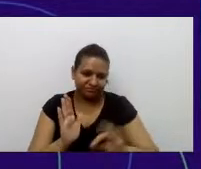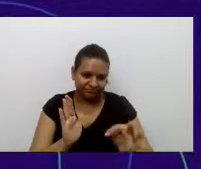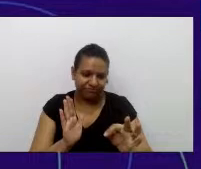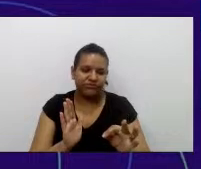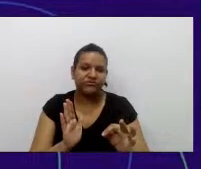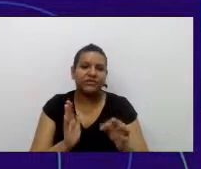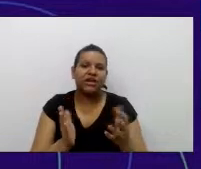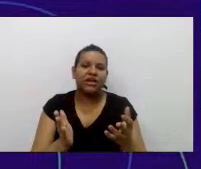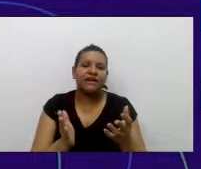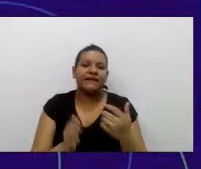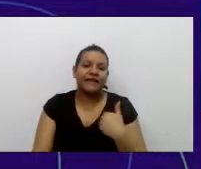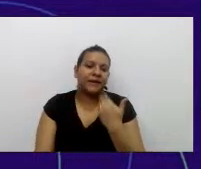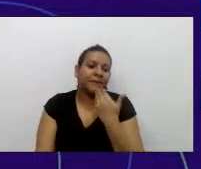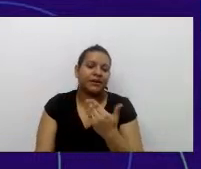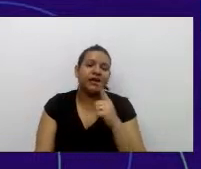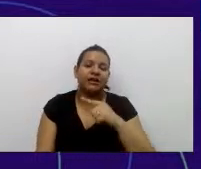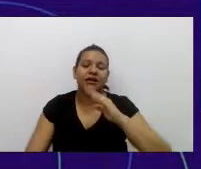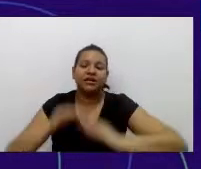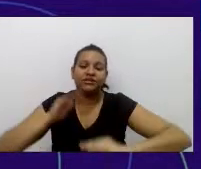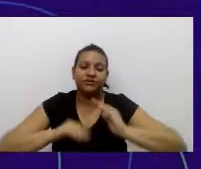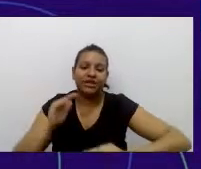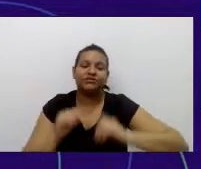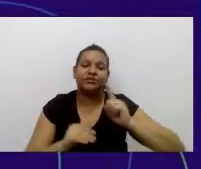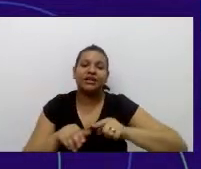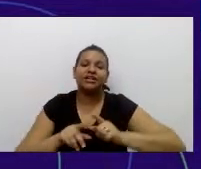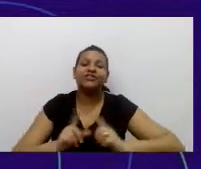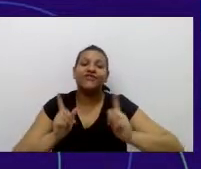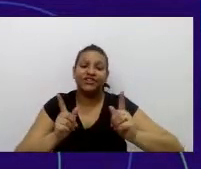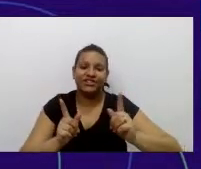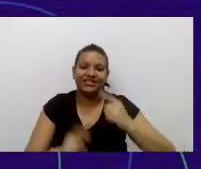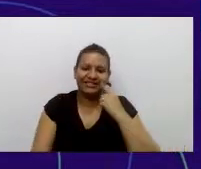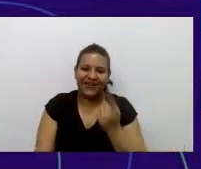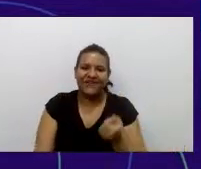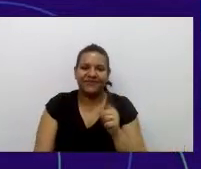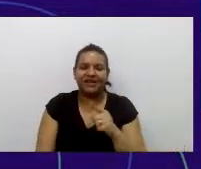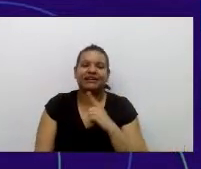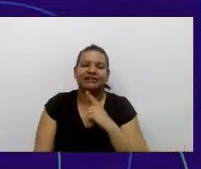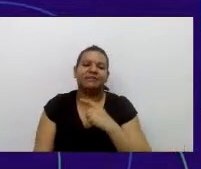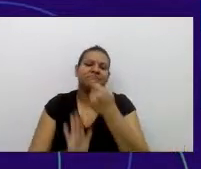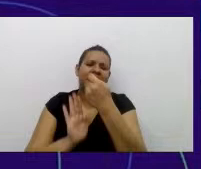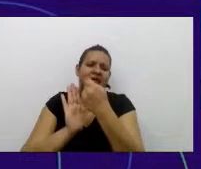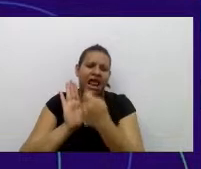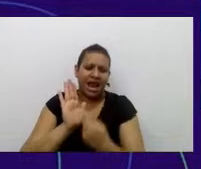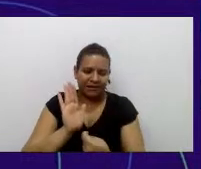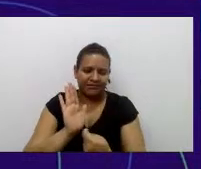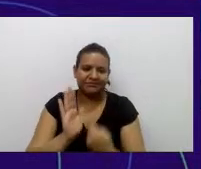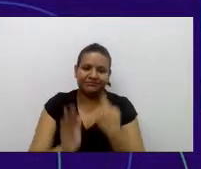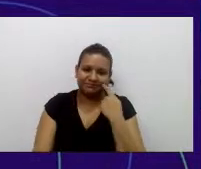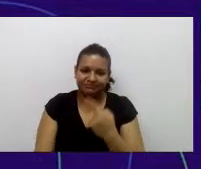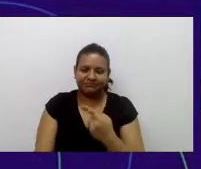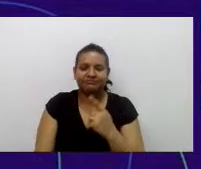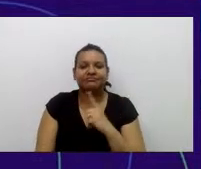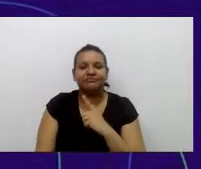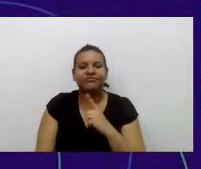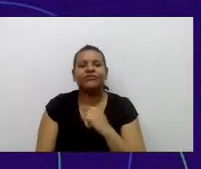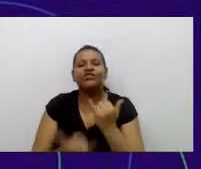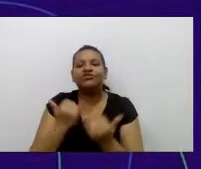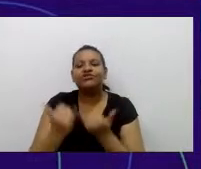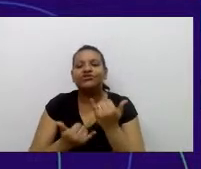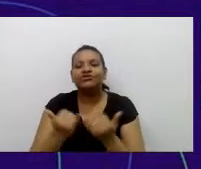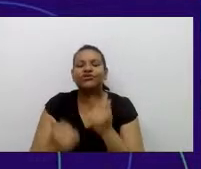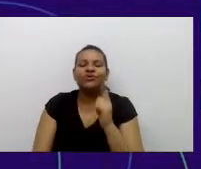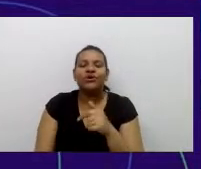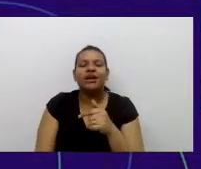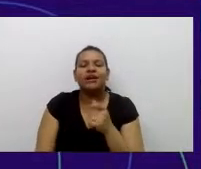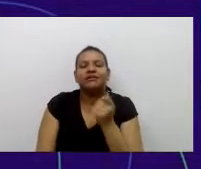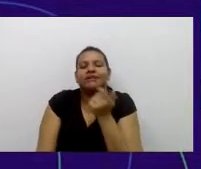ideas that were provided, right? A charades game with the Z sound. So, and I really